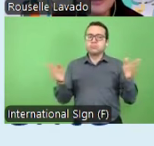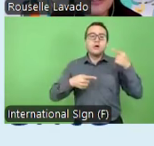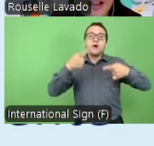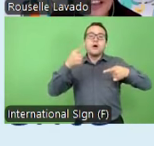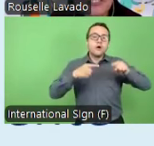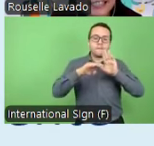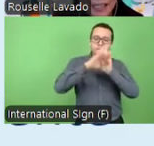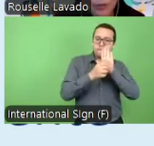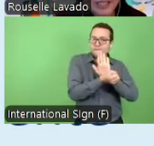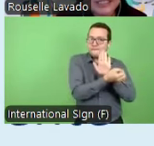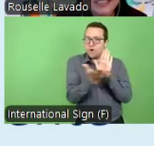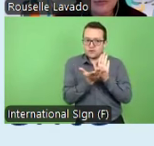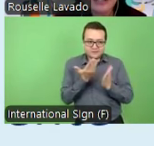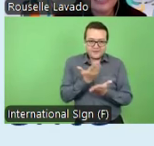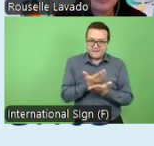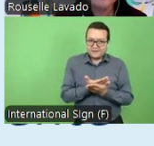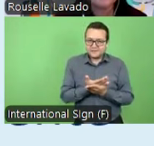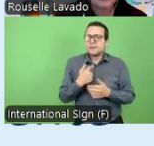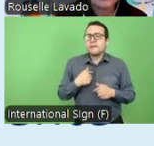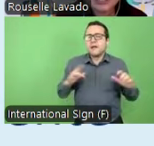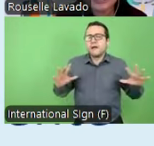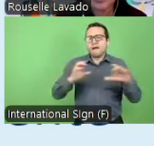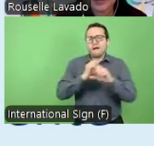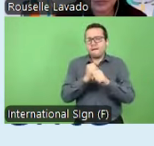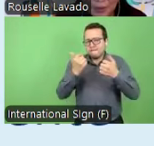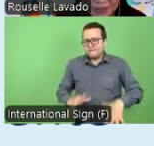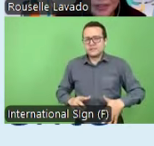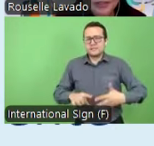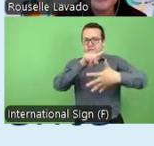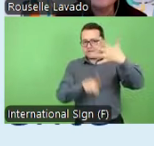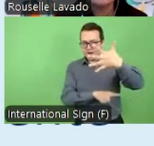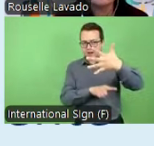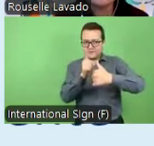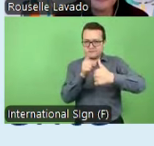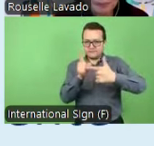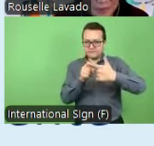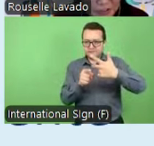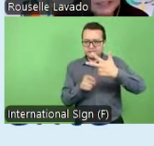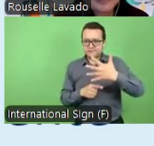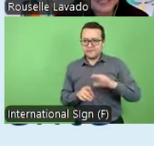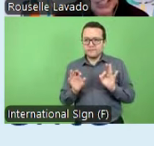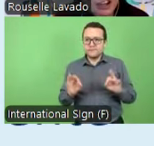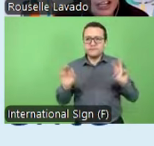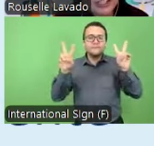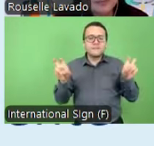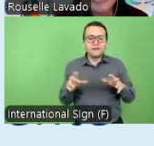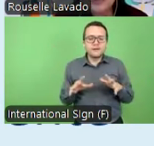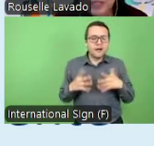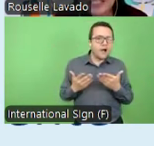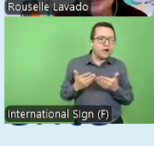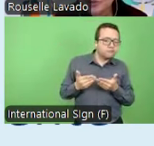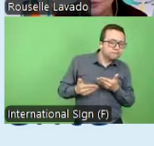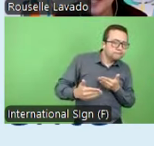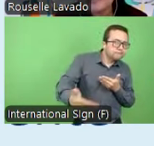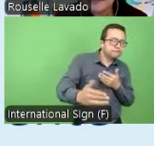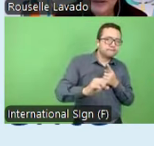end with 5 key takeaways that summarize both the challenge and the way forward. First, financial hardship is real